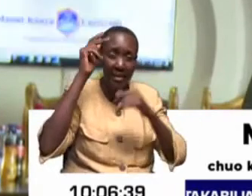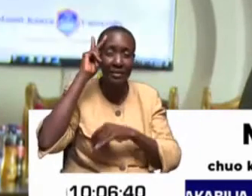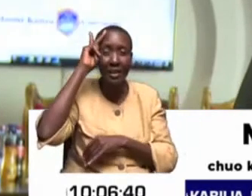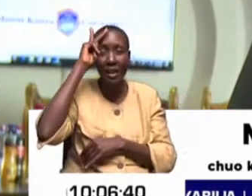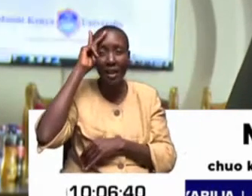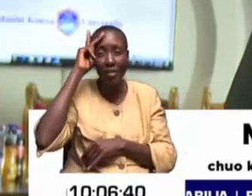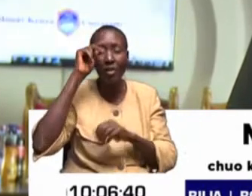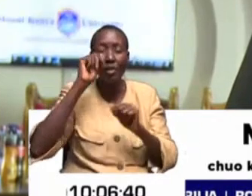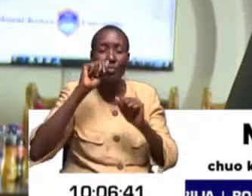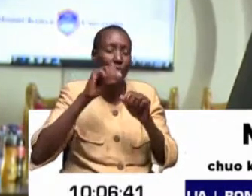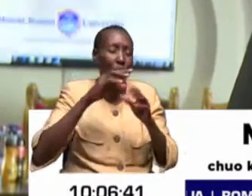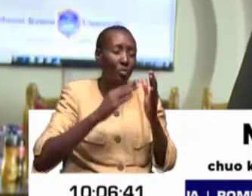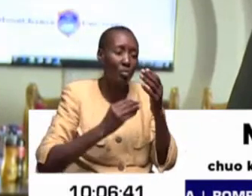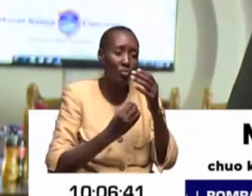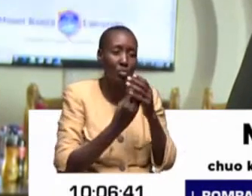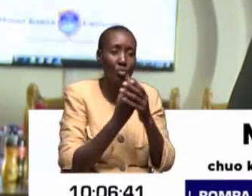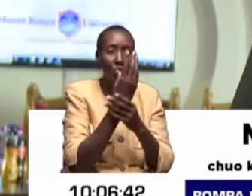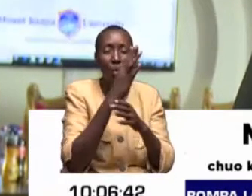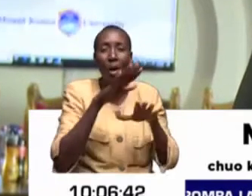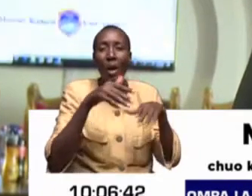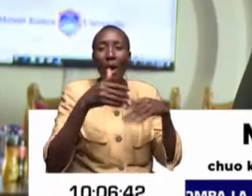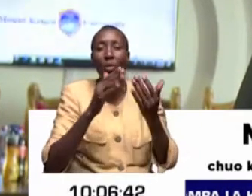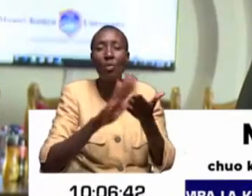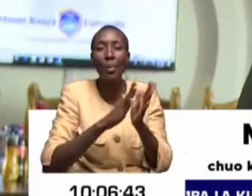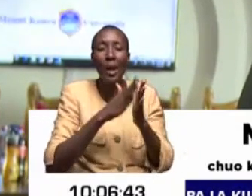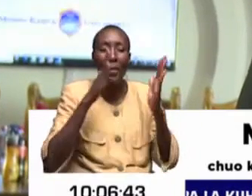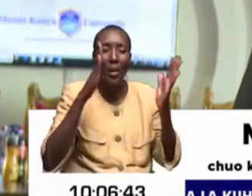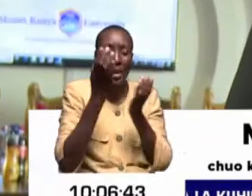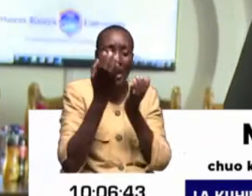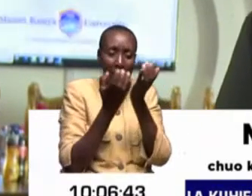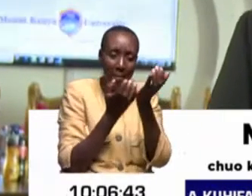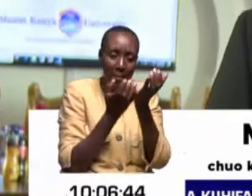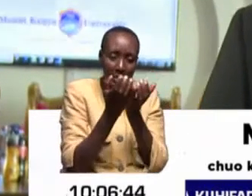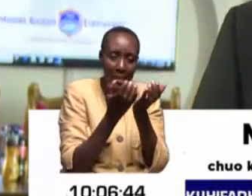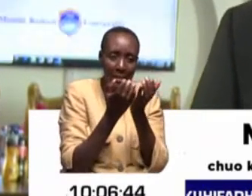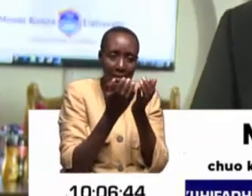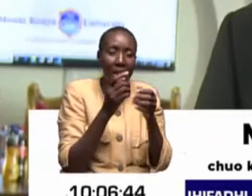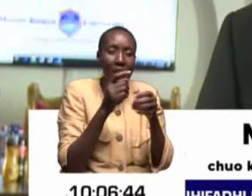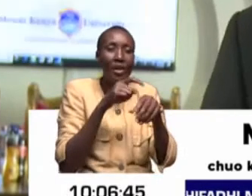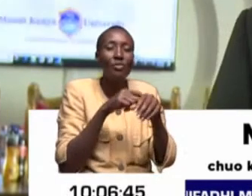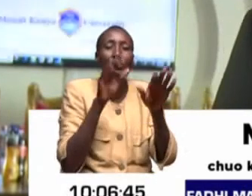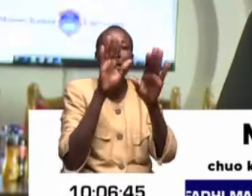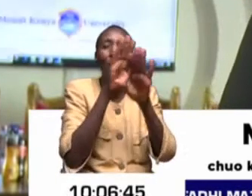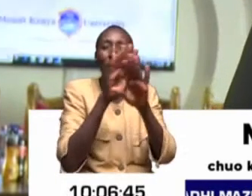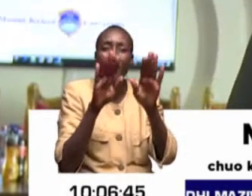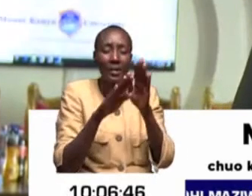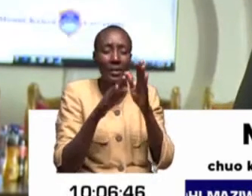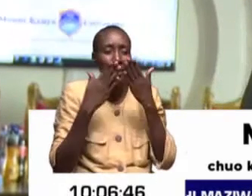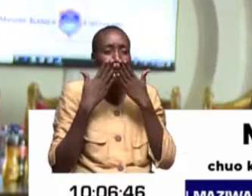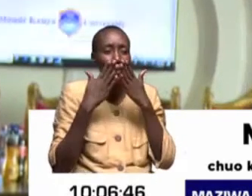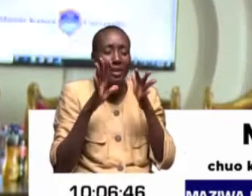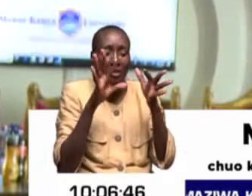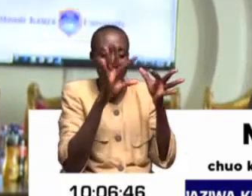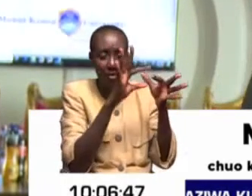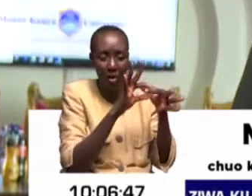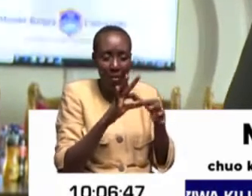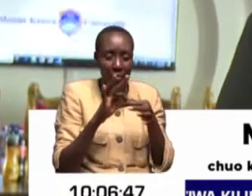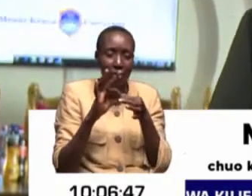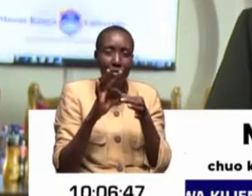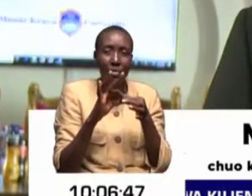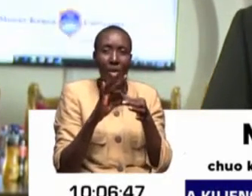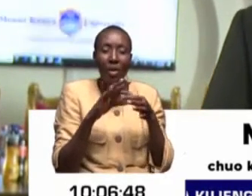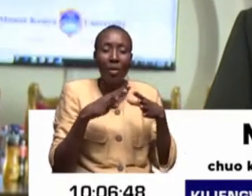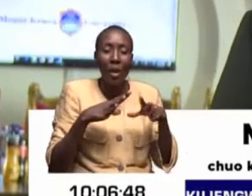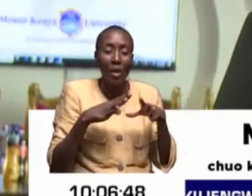the startup can grow to be a big business. So this, when it's done in collaboration with industry